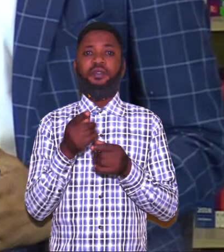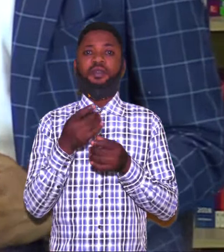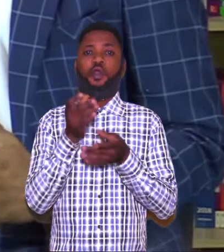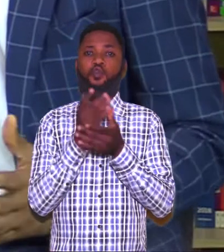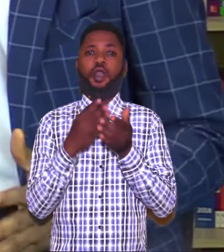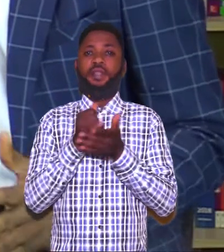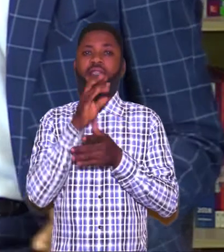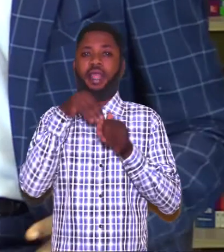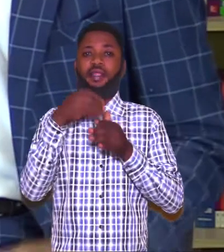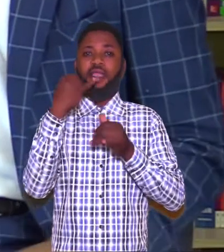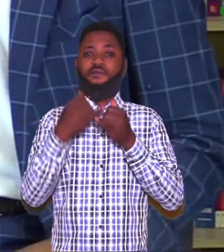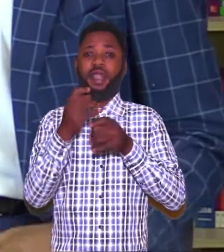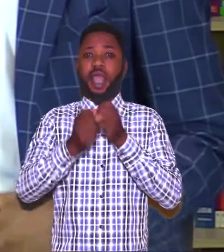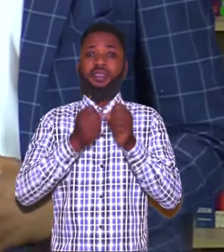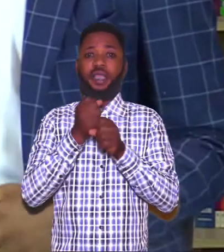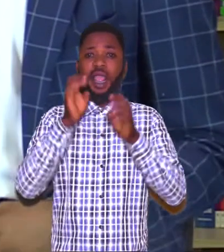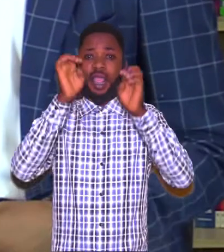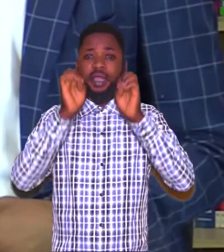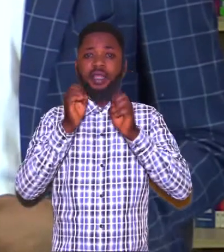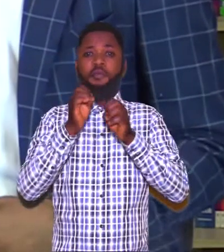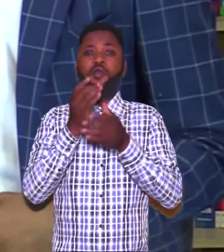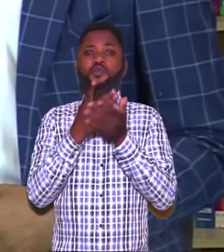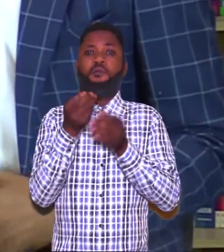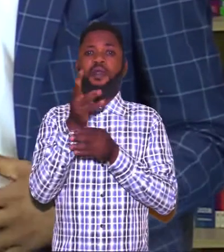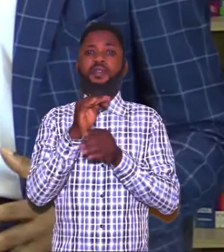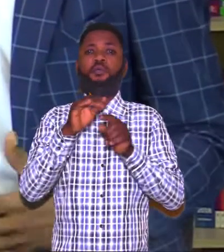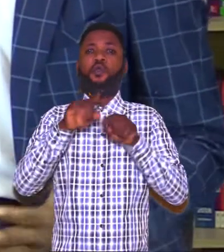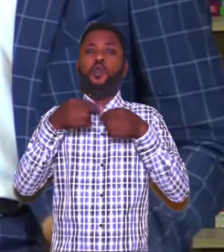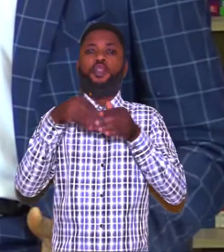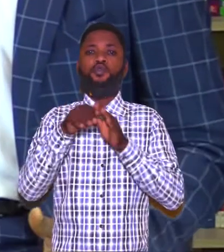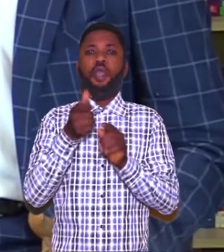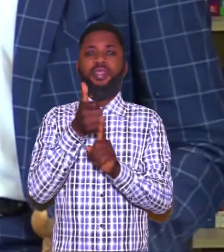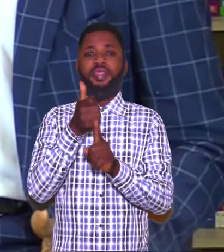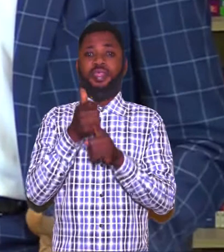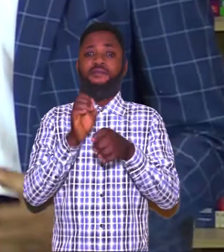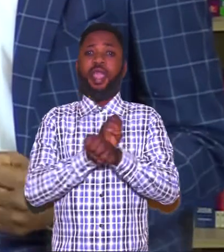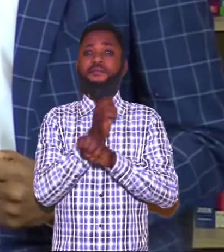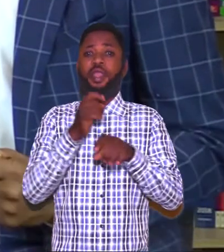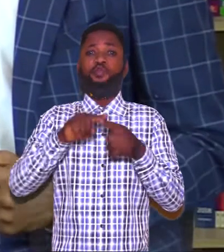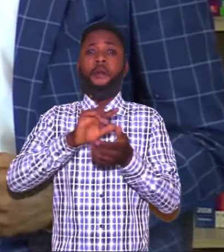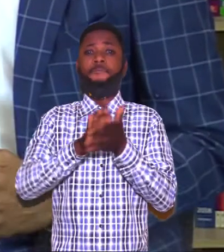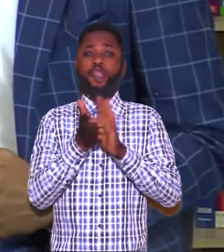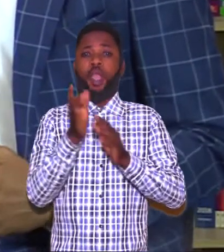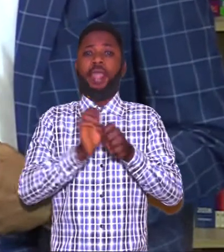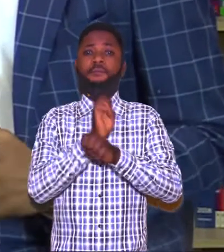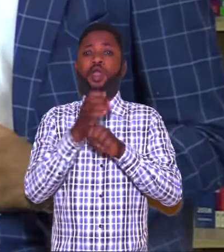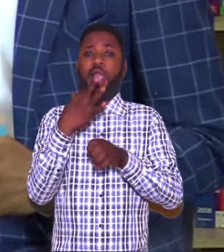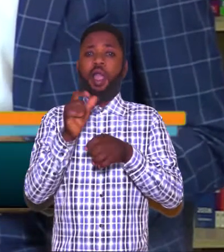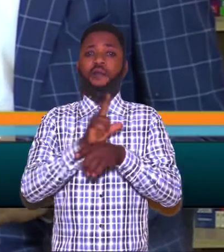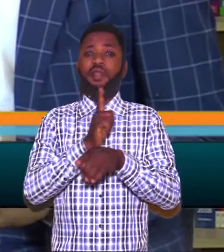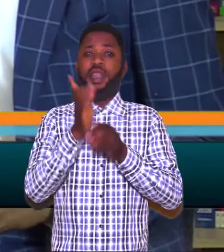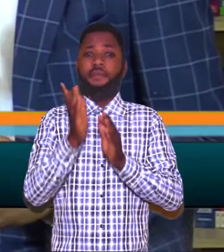their final year exam, some of them do take into self-employment. So become employer of